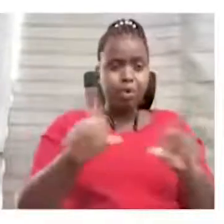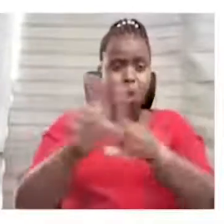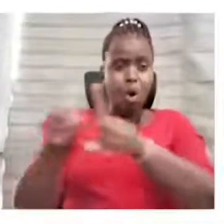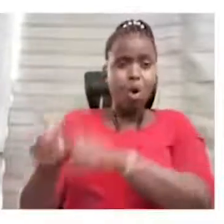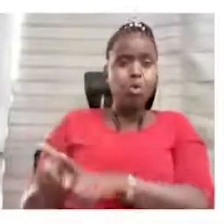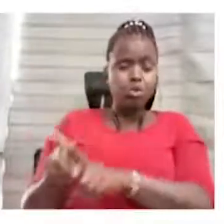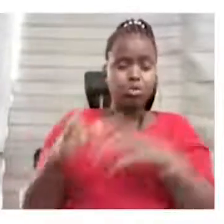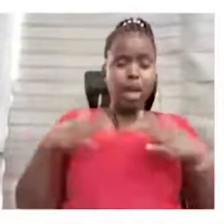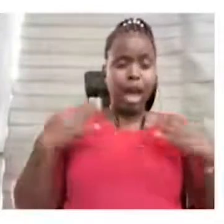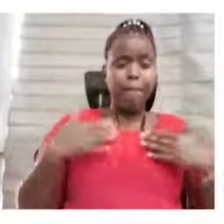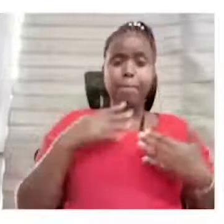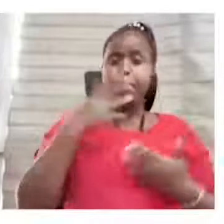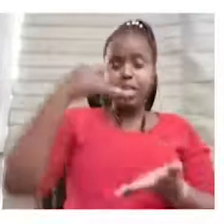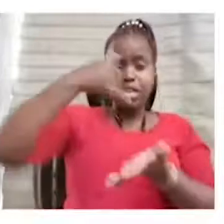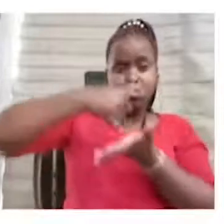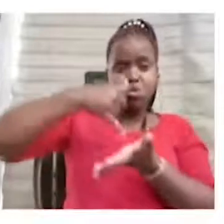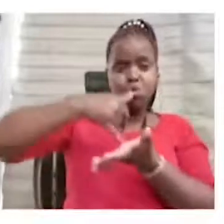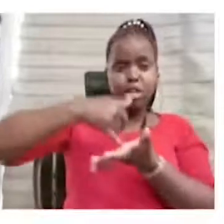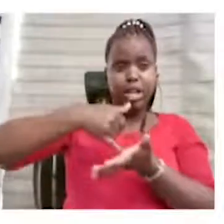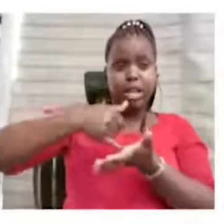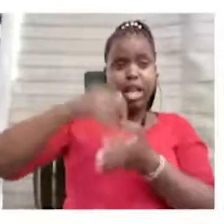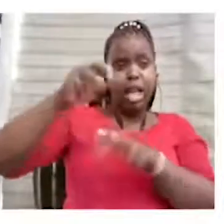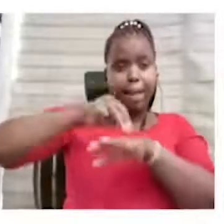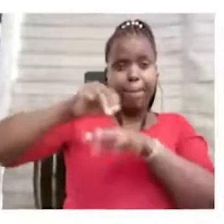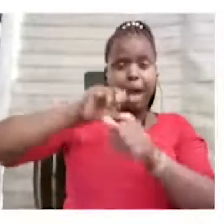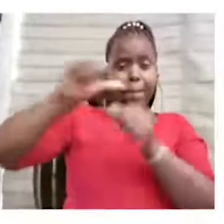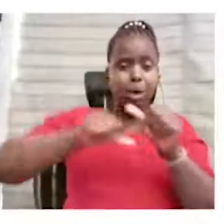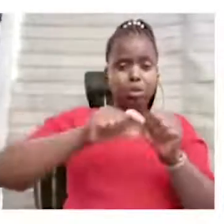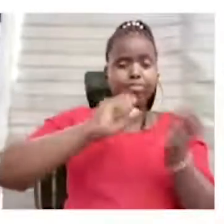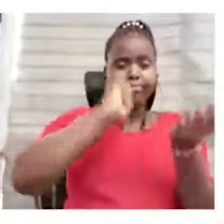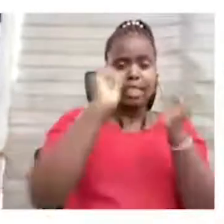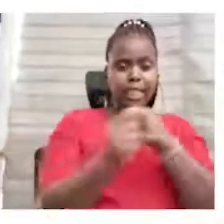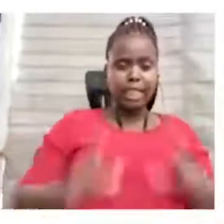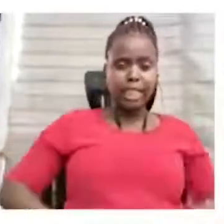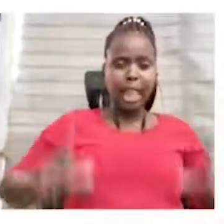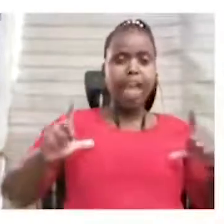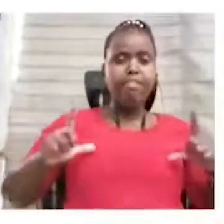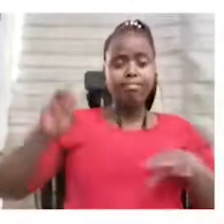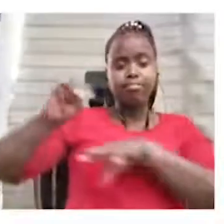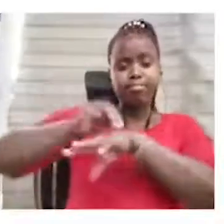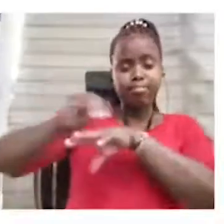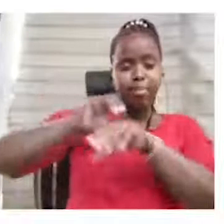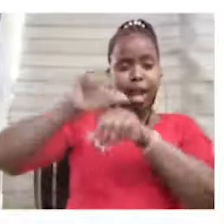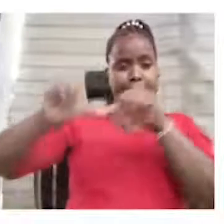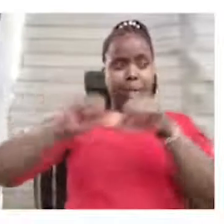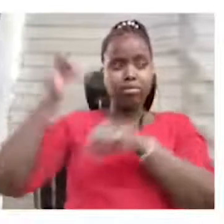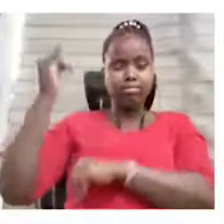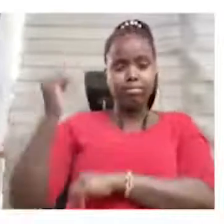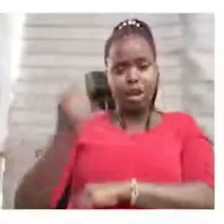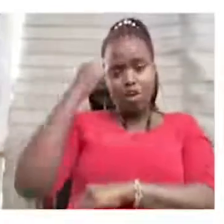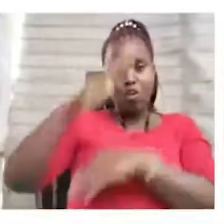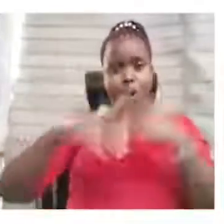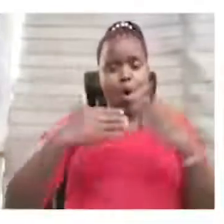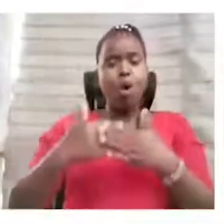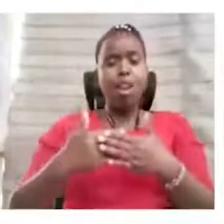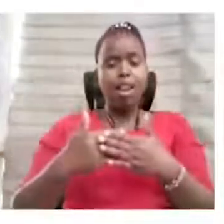to be here. M-Pesa is all about transforming lives, and M-Pesa is designed for all, not just,